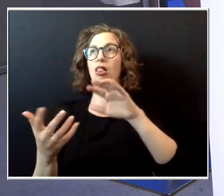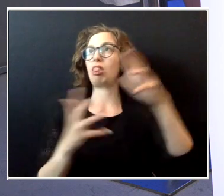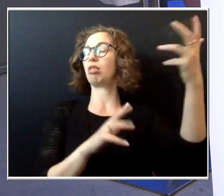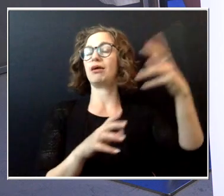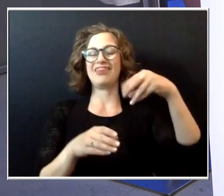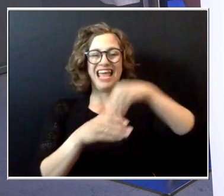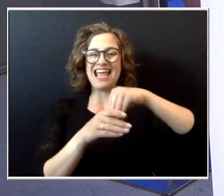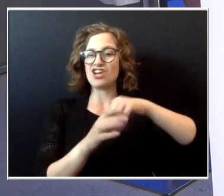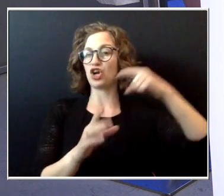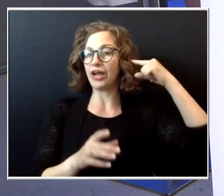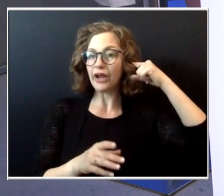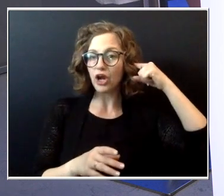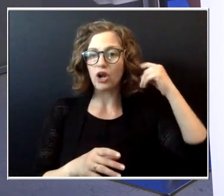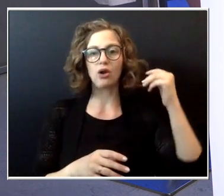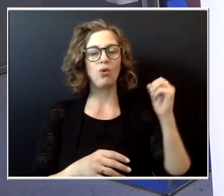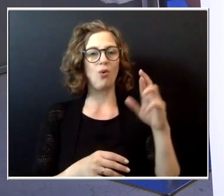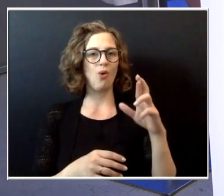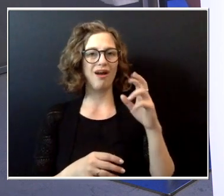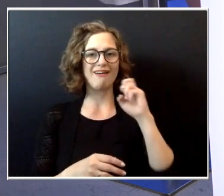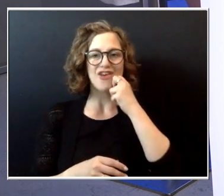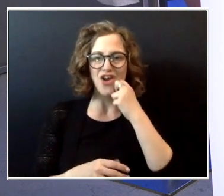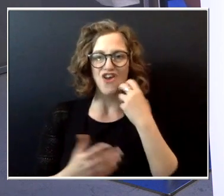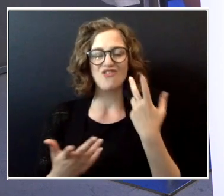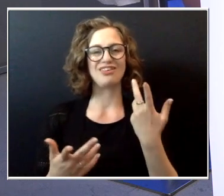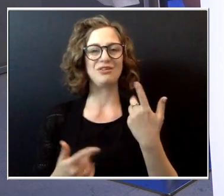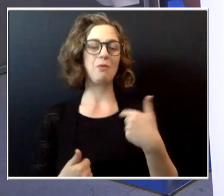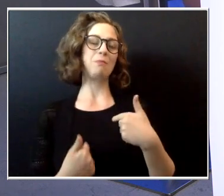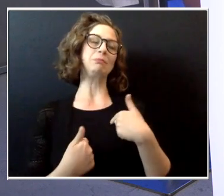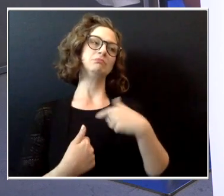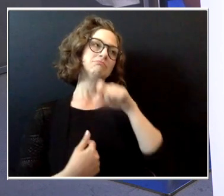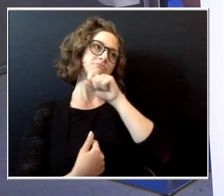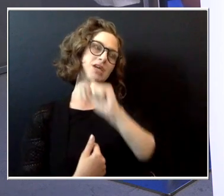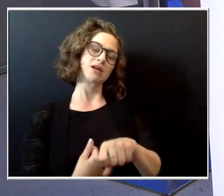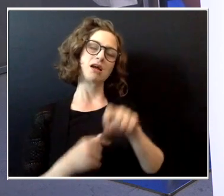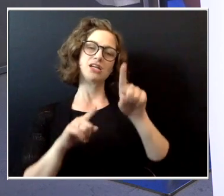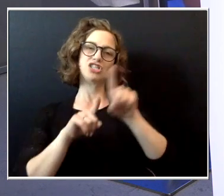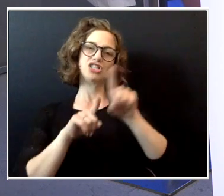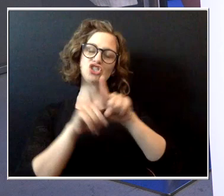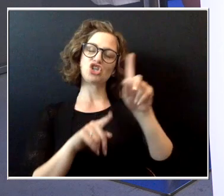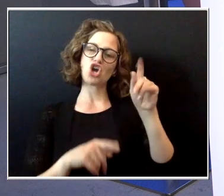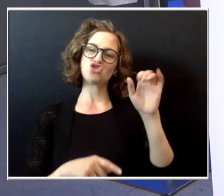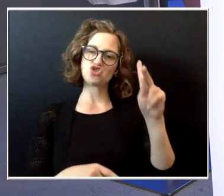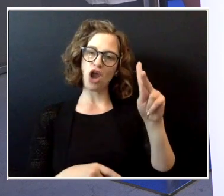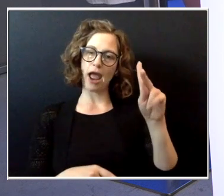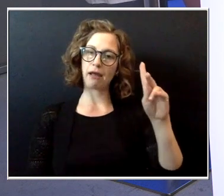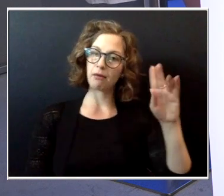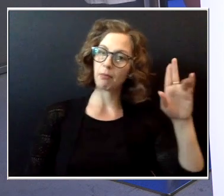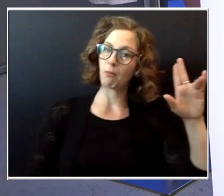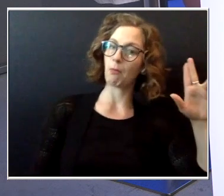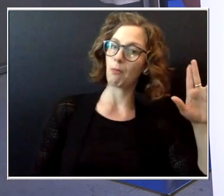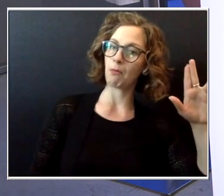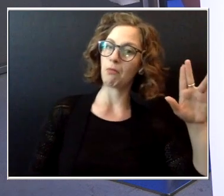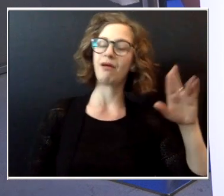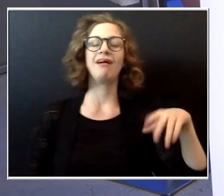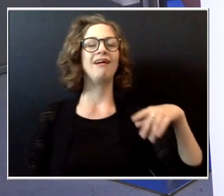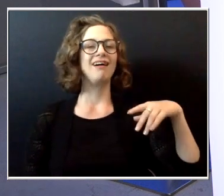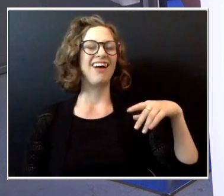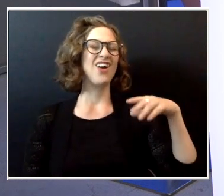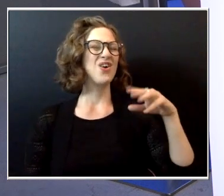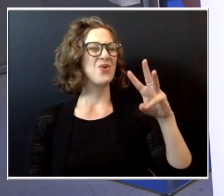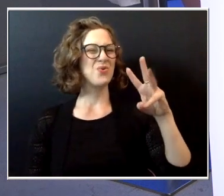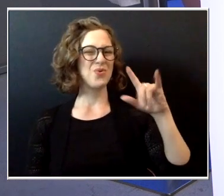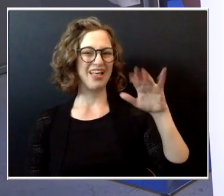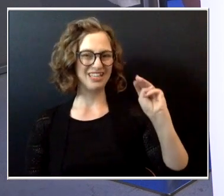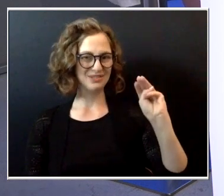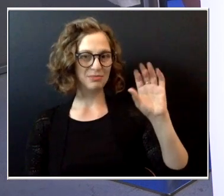and prosper. Captain Kirk himself, William Shatner, says he's got tinnitus after he stood too close to a special effects explosion